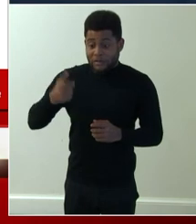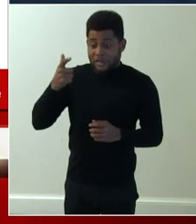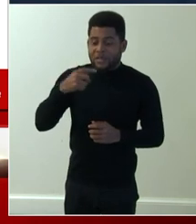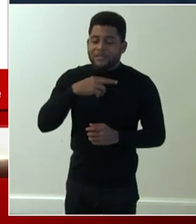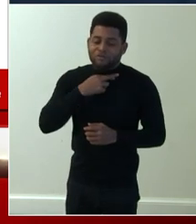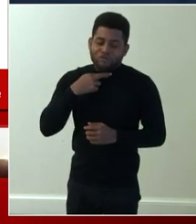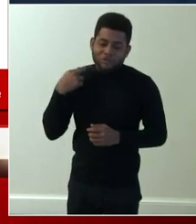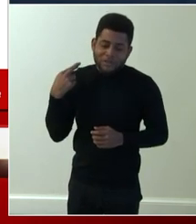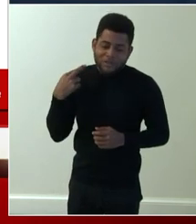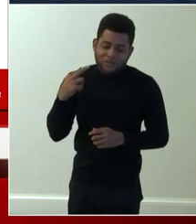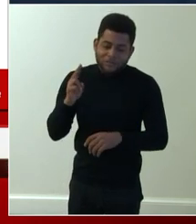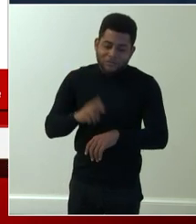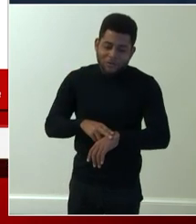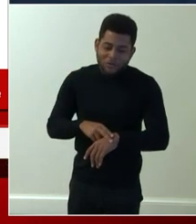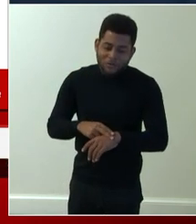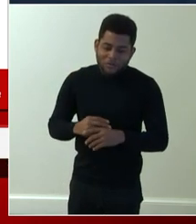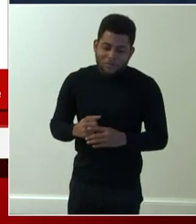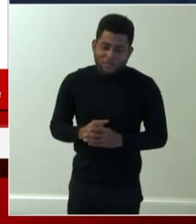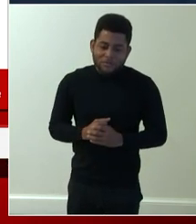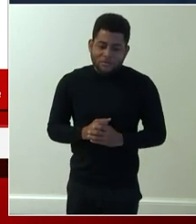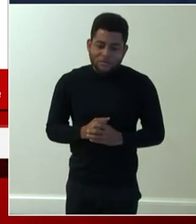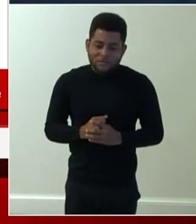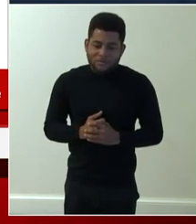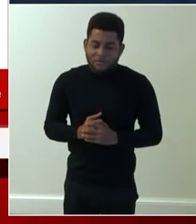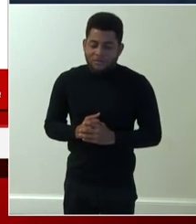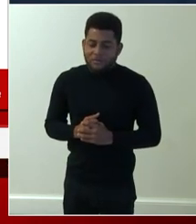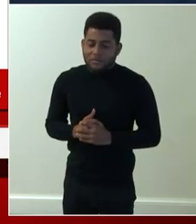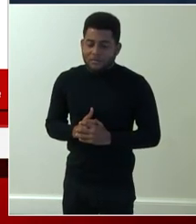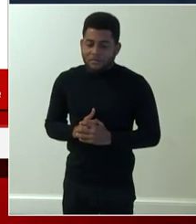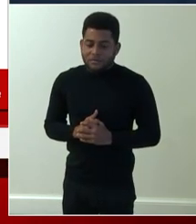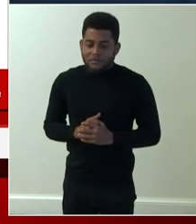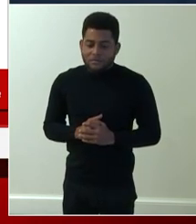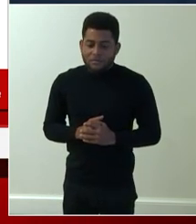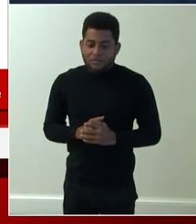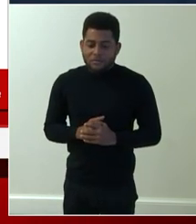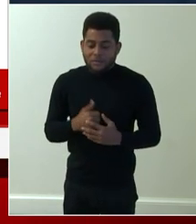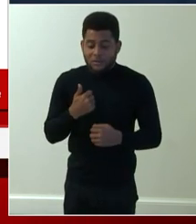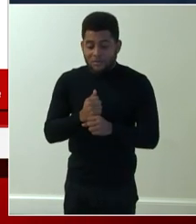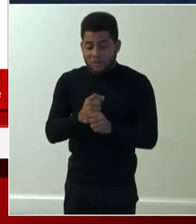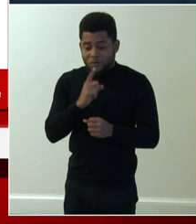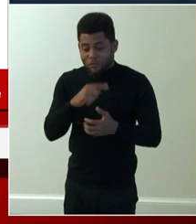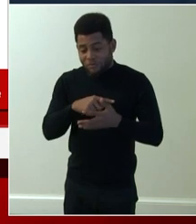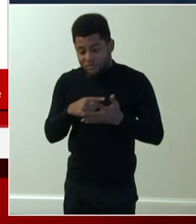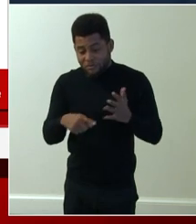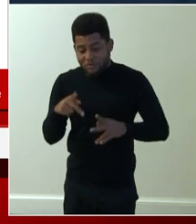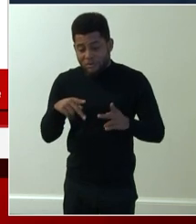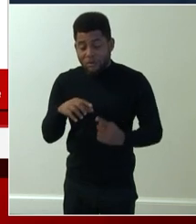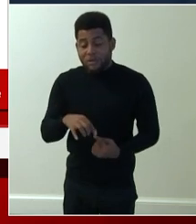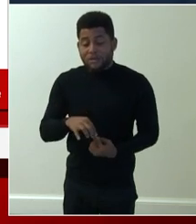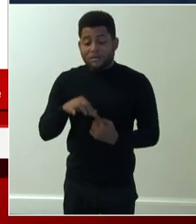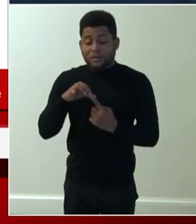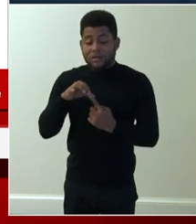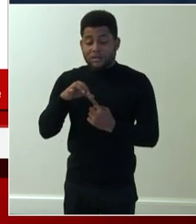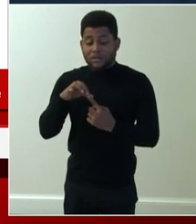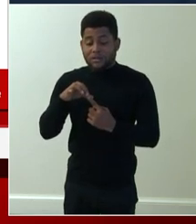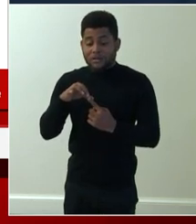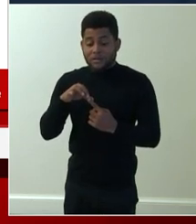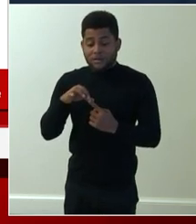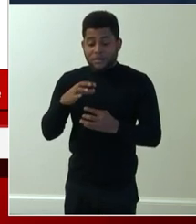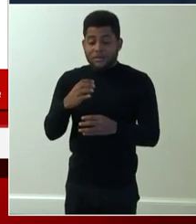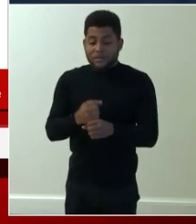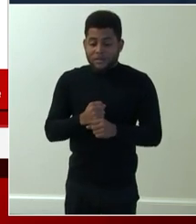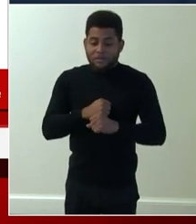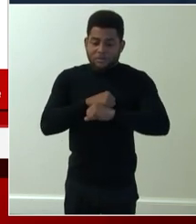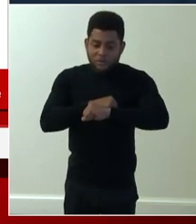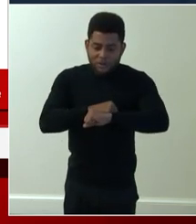65 or over the age of 50 with an underlying chronic condition. So we want to make sure those folks, especially before the winter surge, are getting boosted now. So we'll be